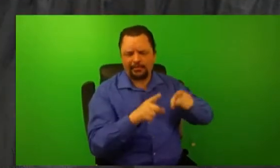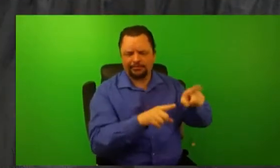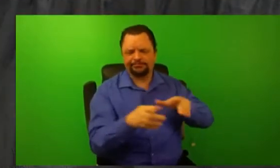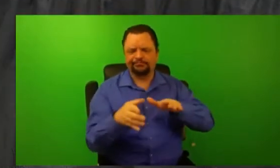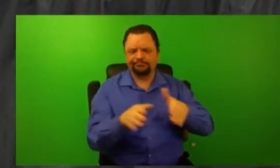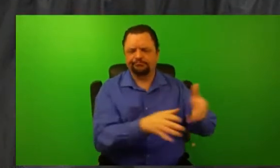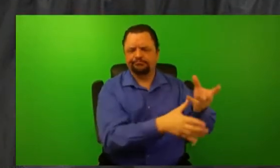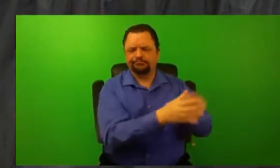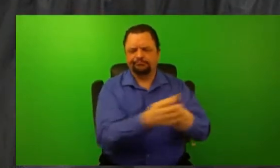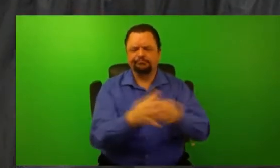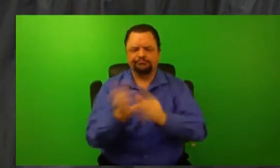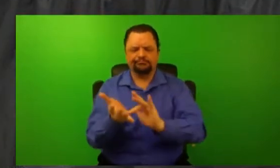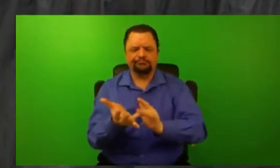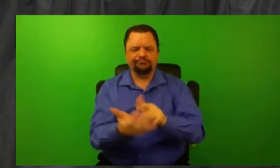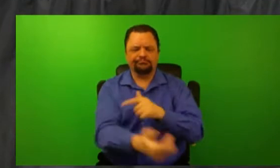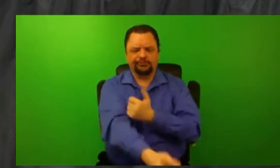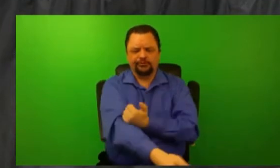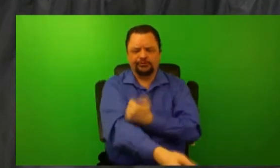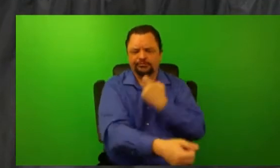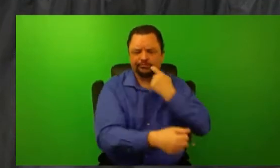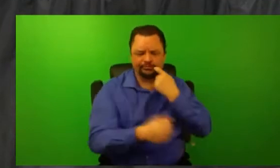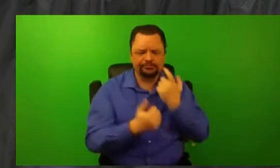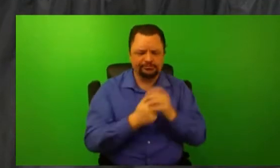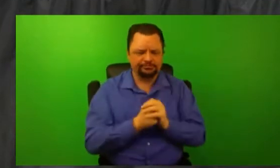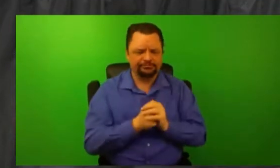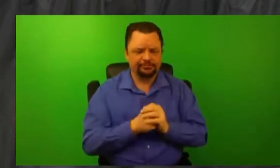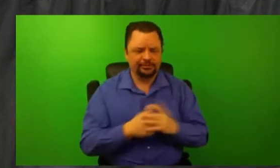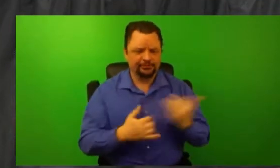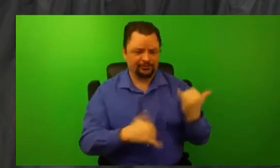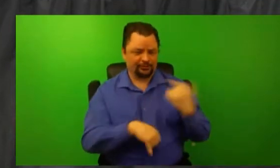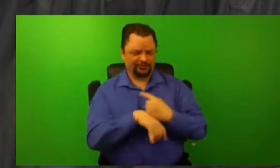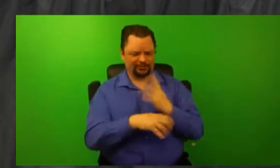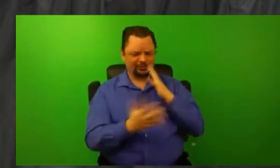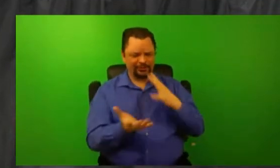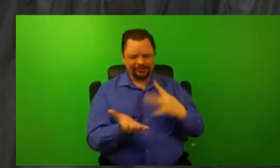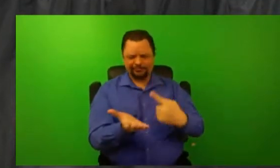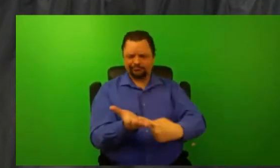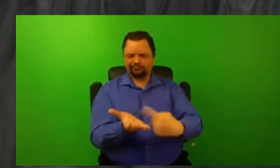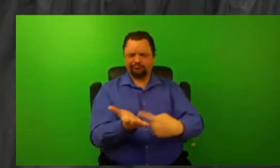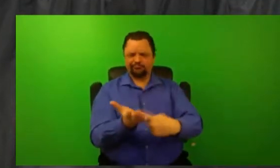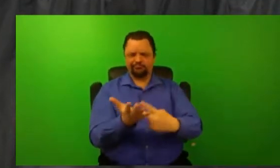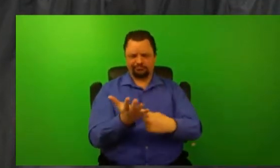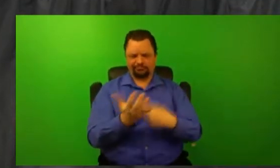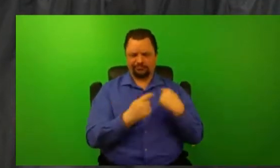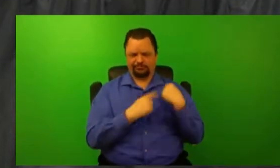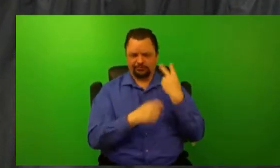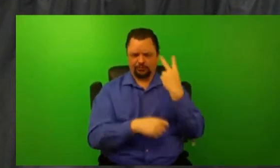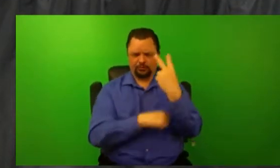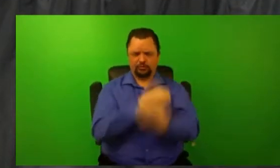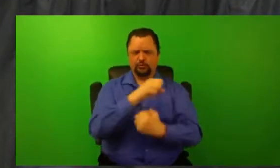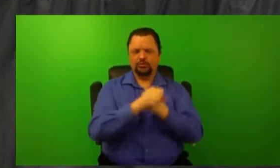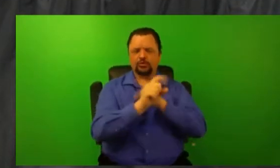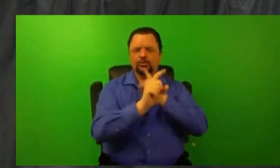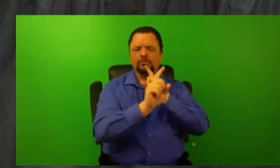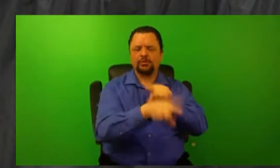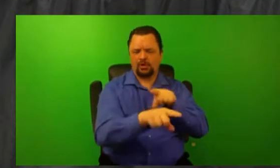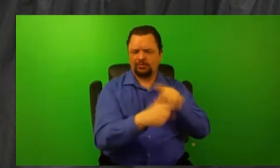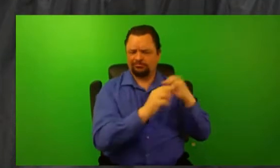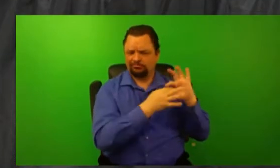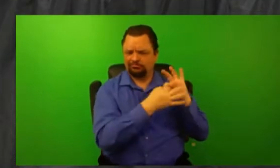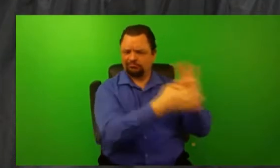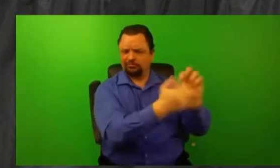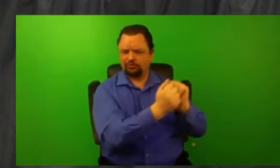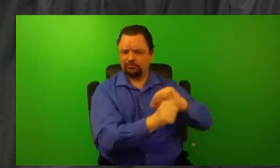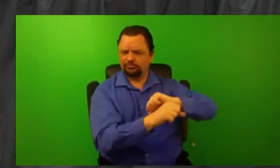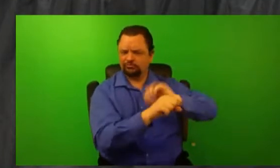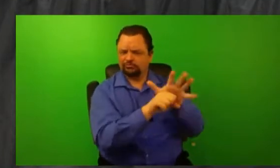of 2 years of effort in response to the COVID-19. And it's very encouraging to note that